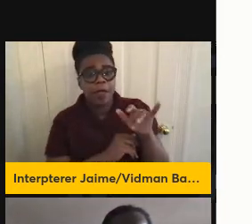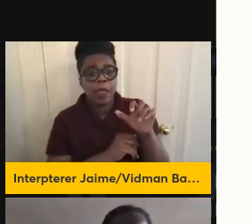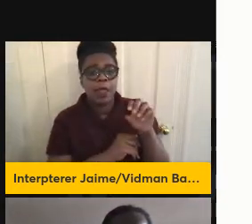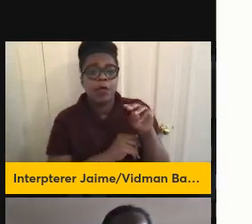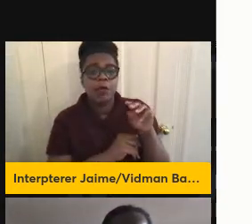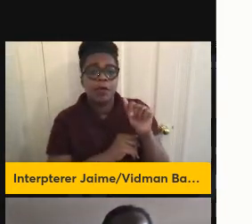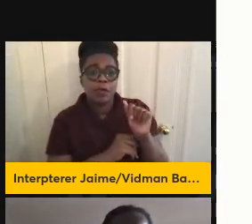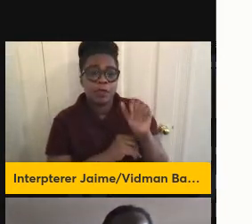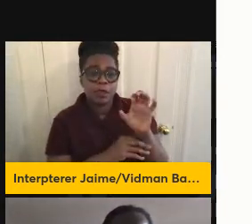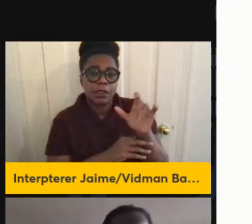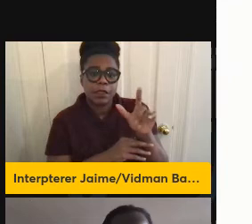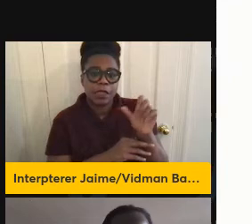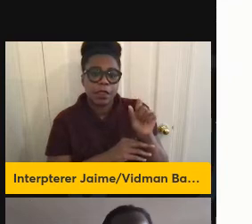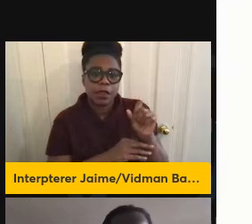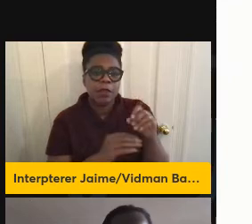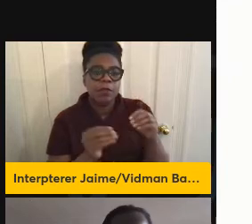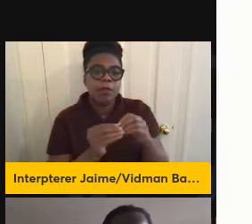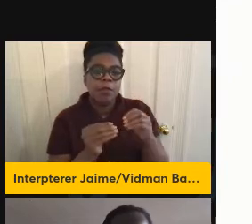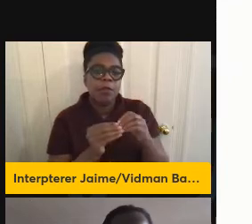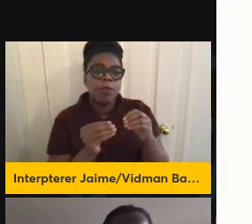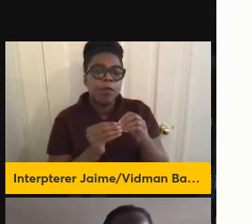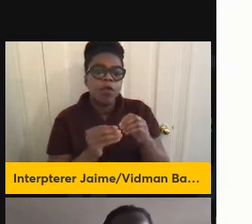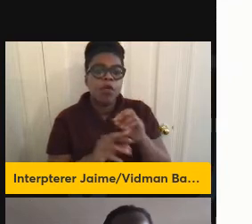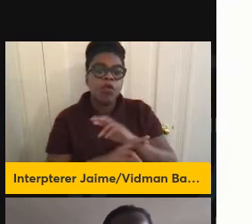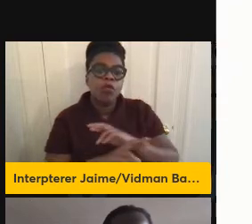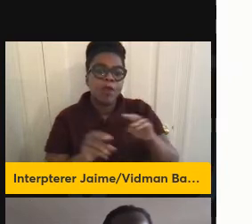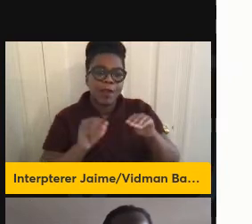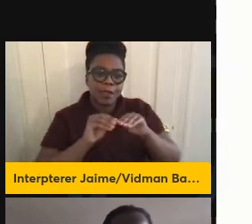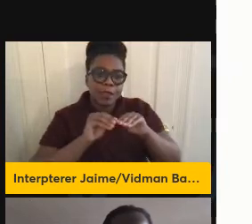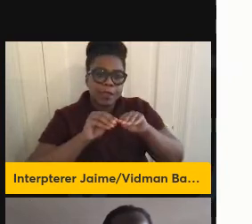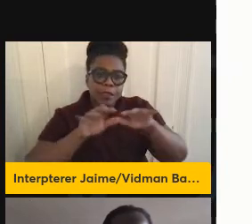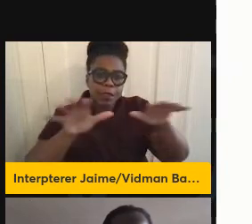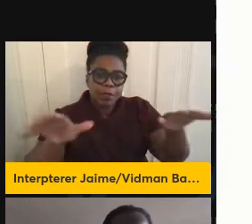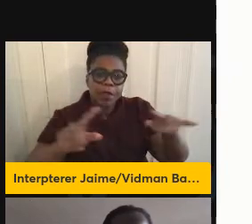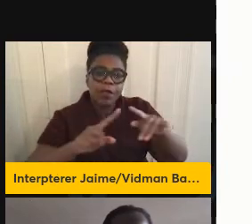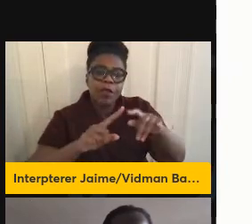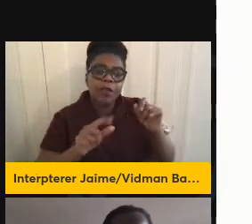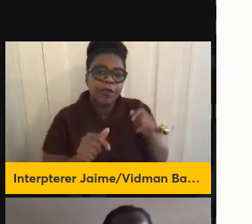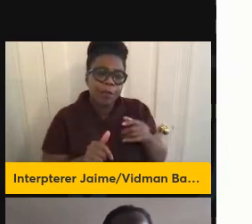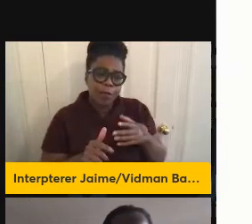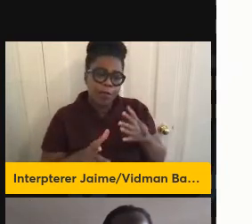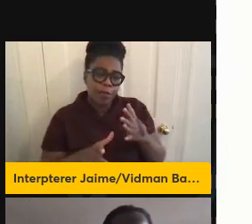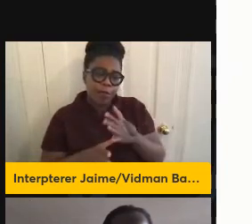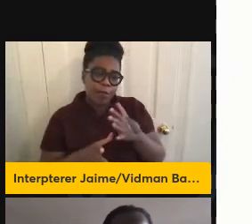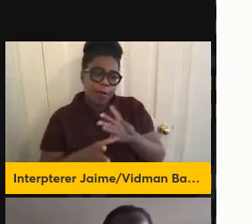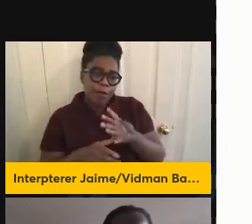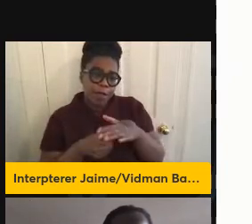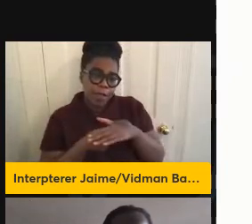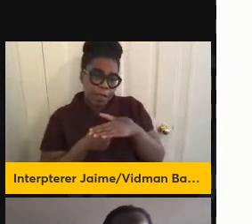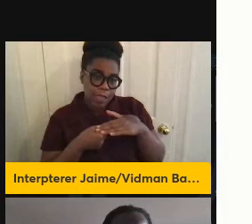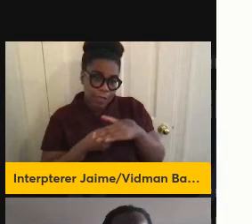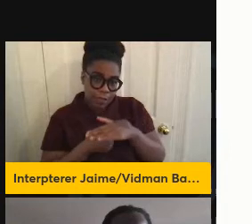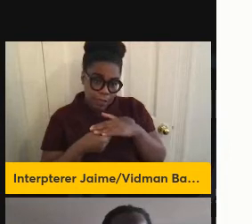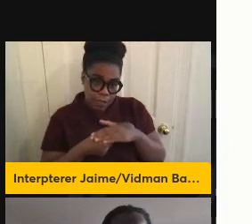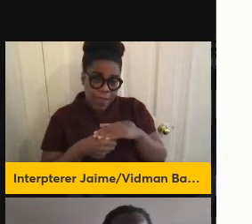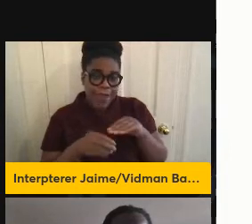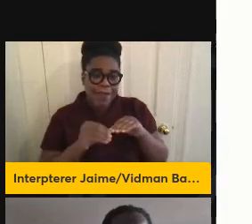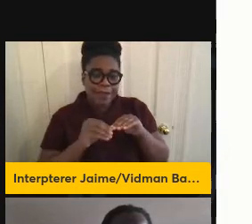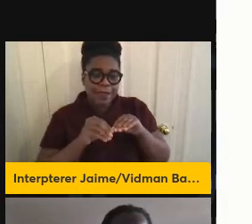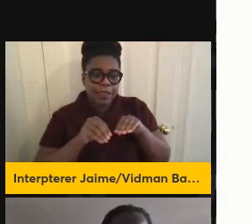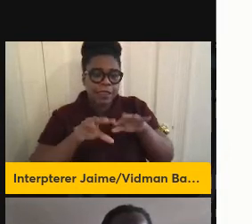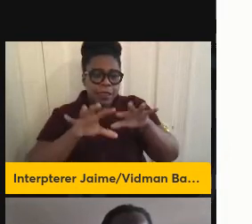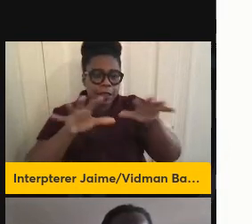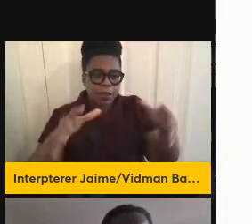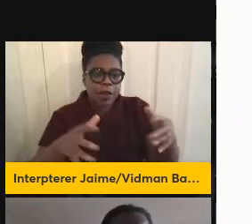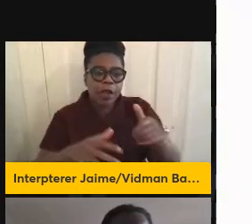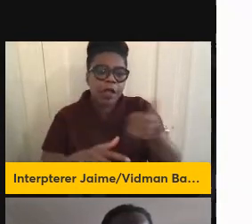become more motile and more readily disseminate from their primary site and disseminate into other